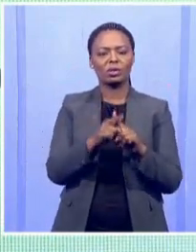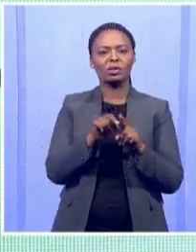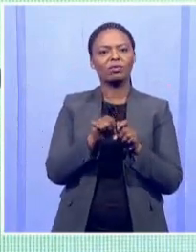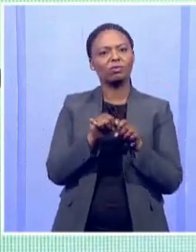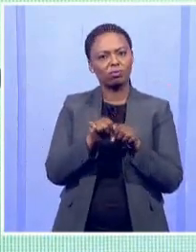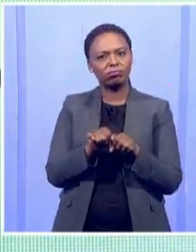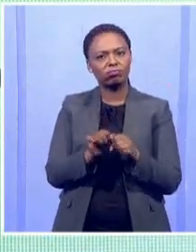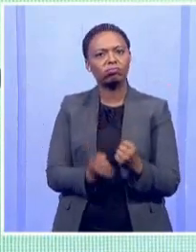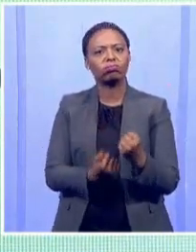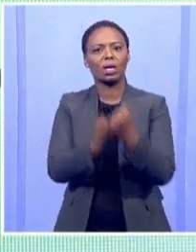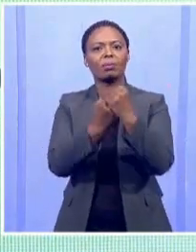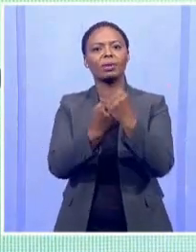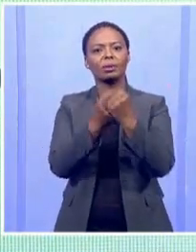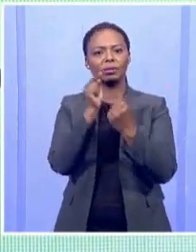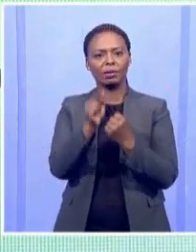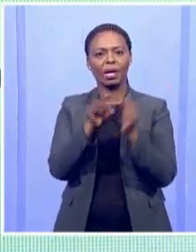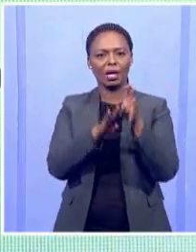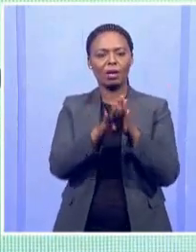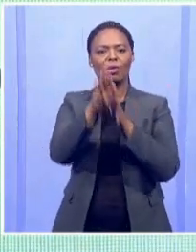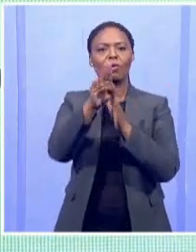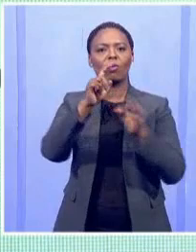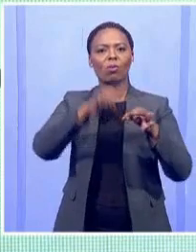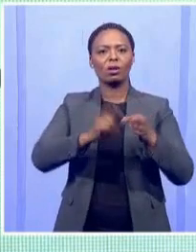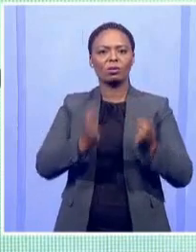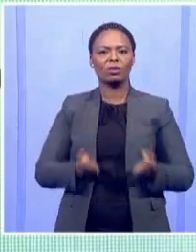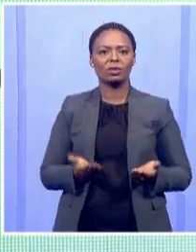in improving the quality of our services.